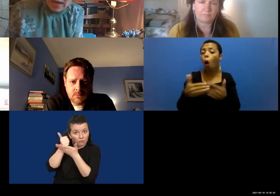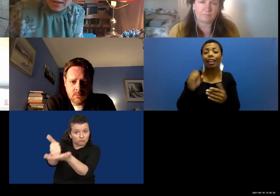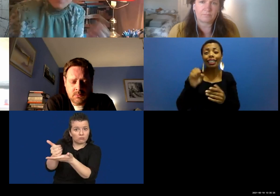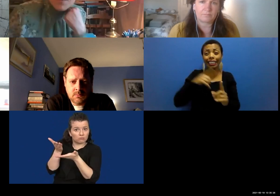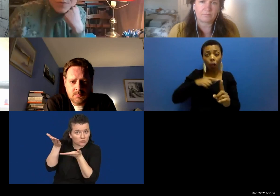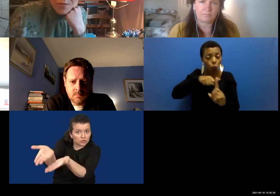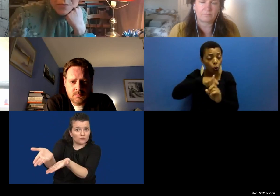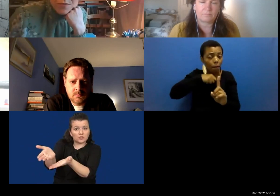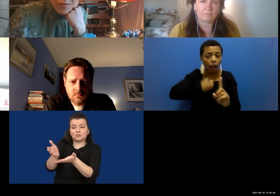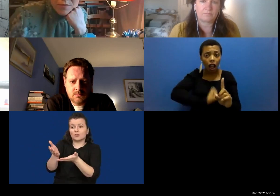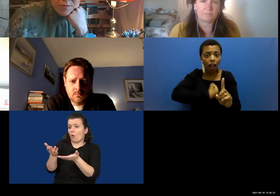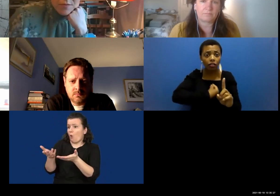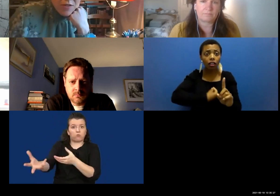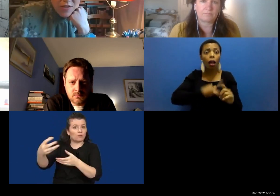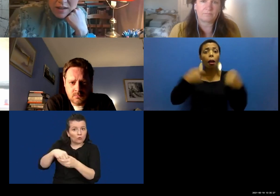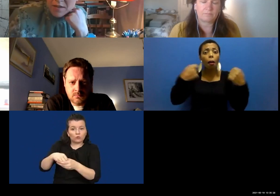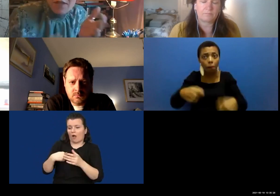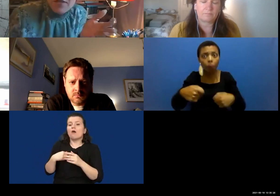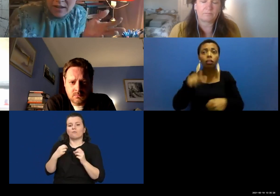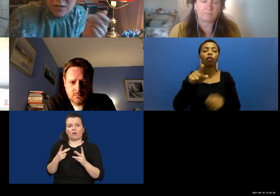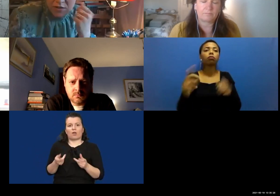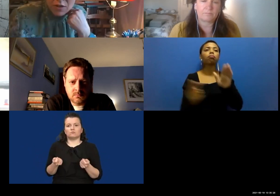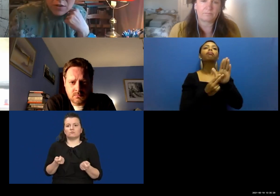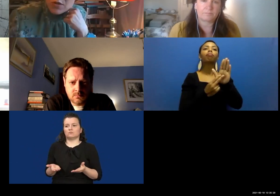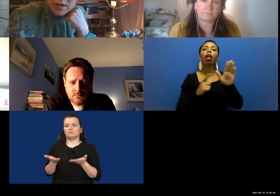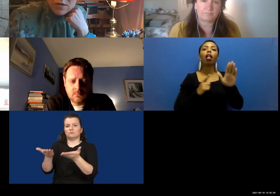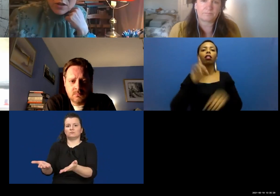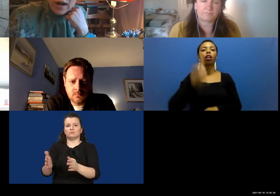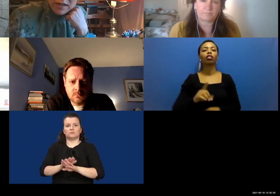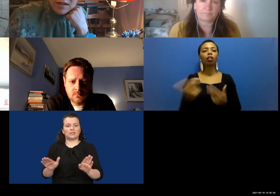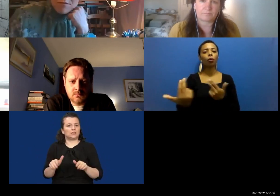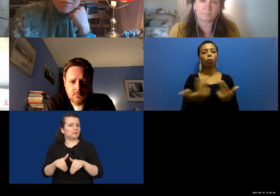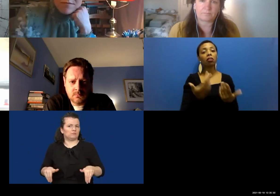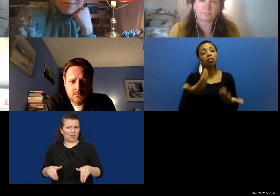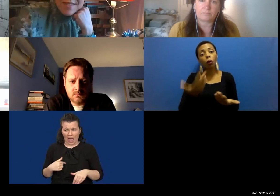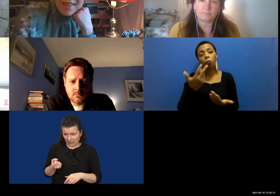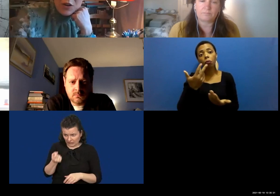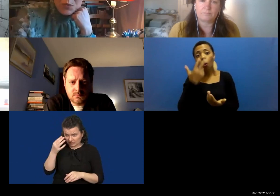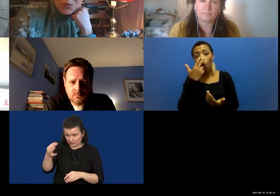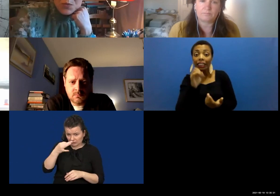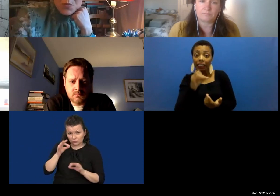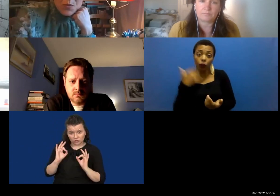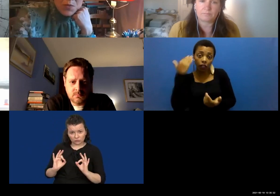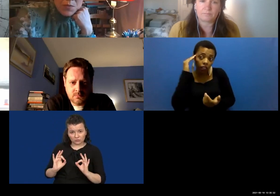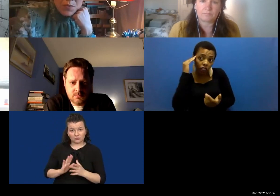then you get it. I think if I understood your question correctly. Thank you.